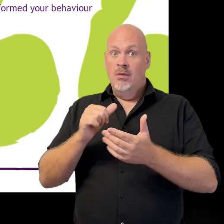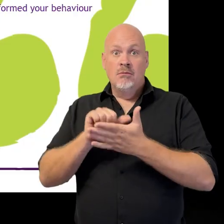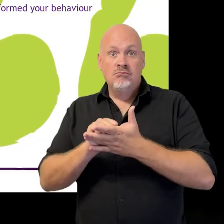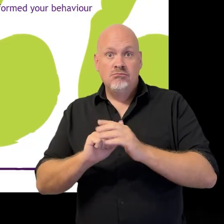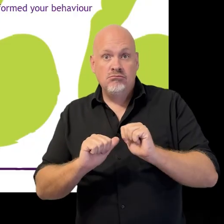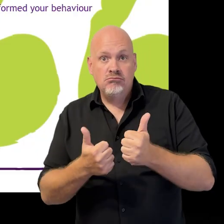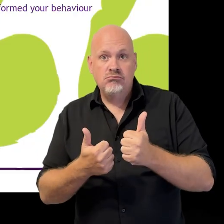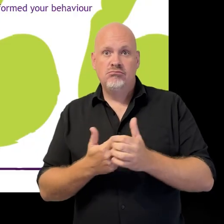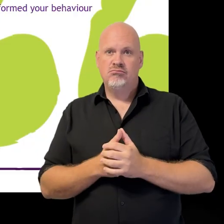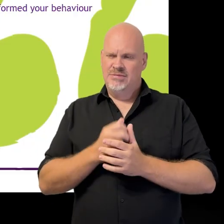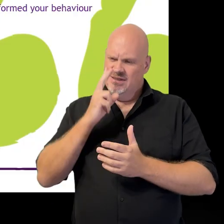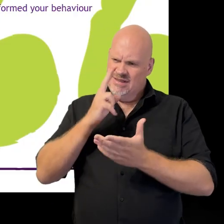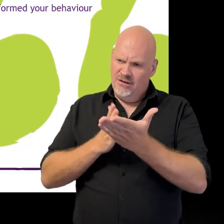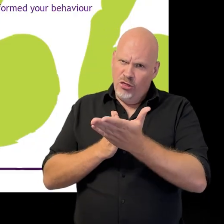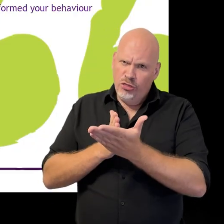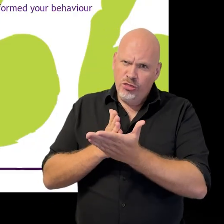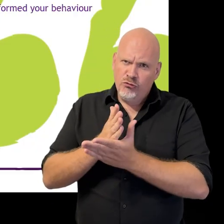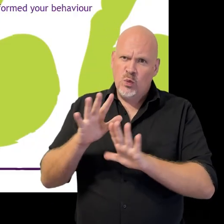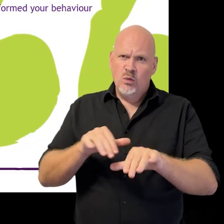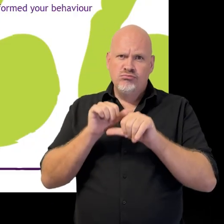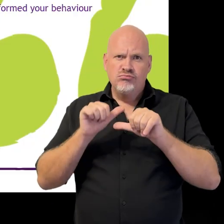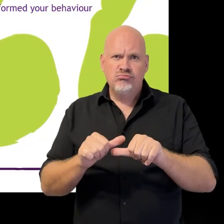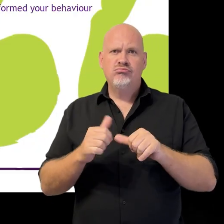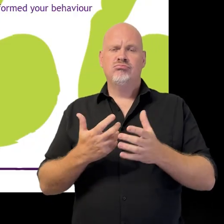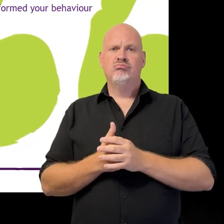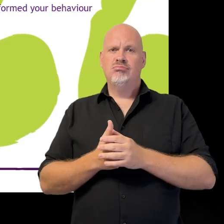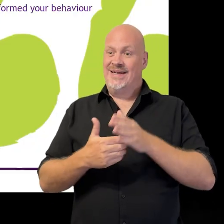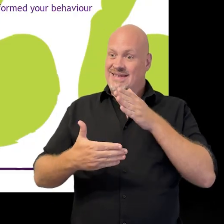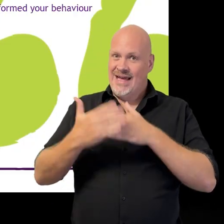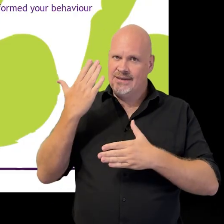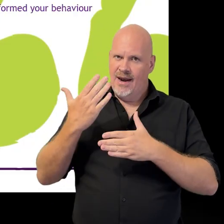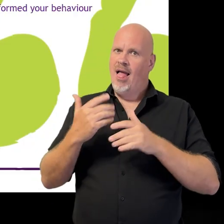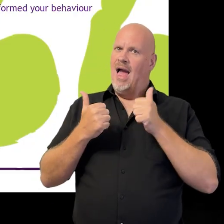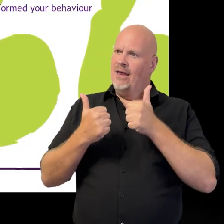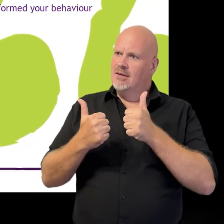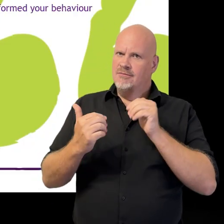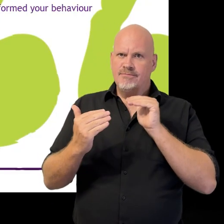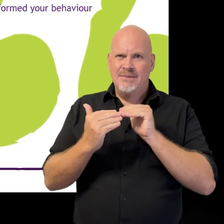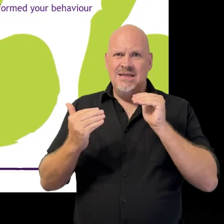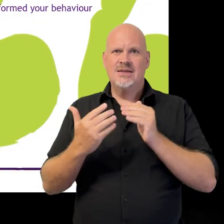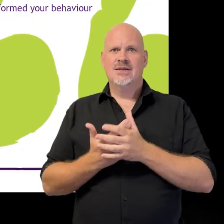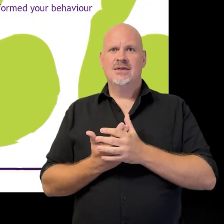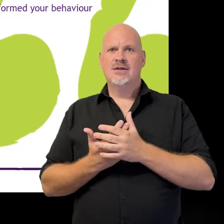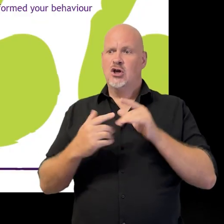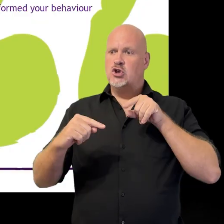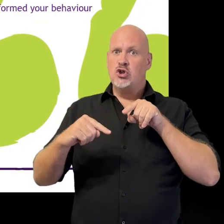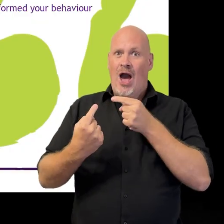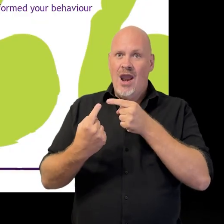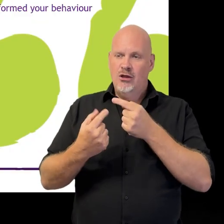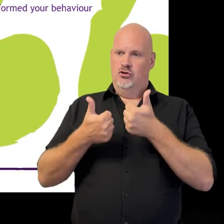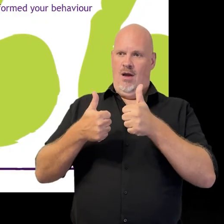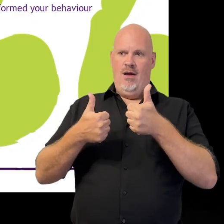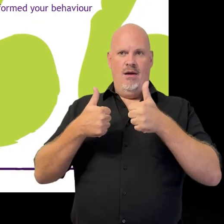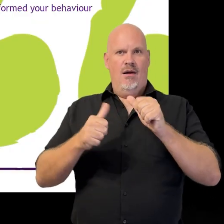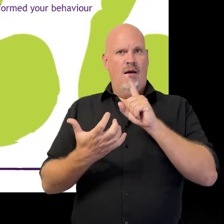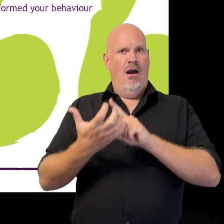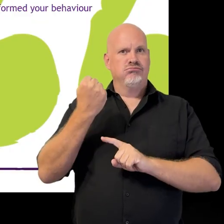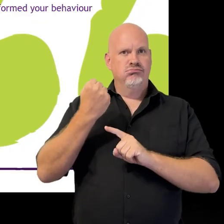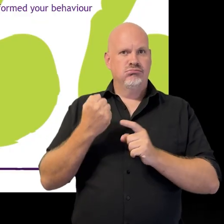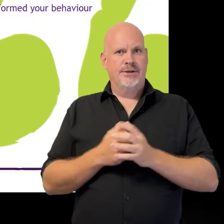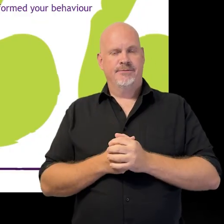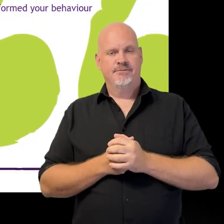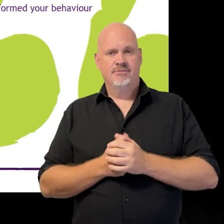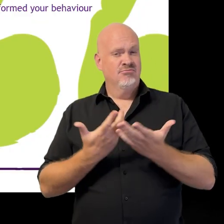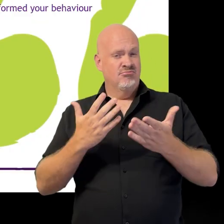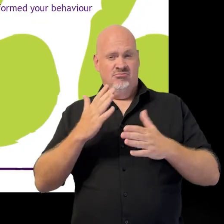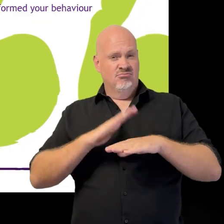that example, that's up to you to show an example of how your behaviour was informed by that value.